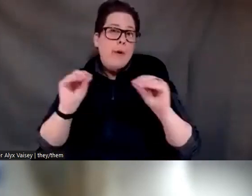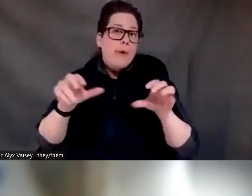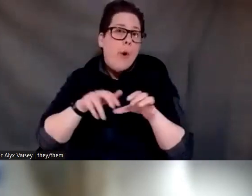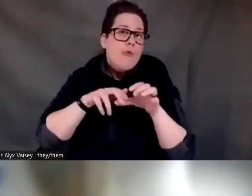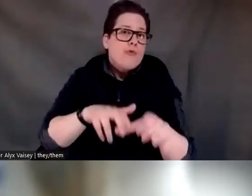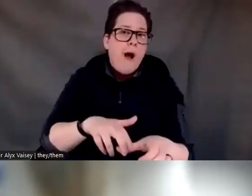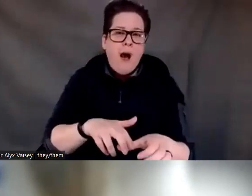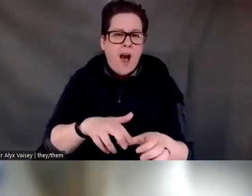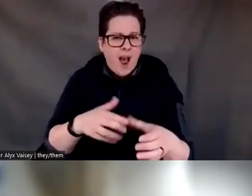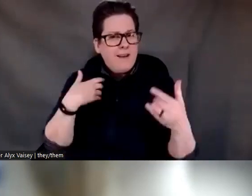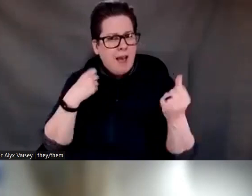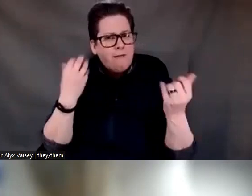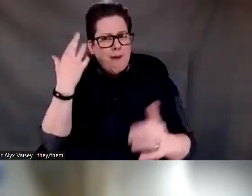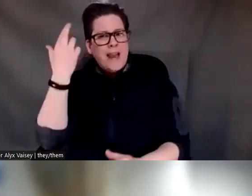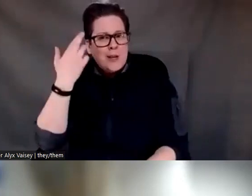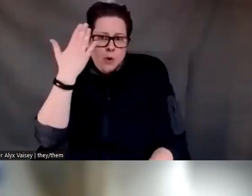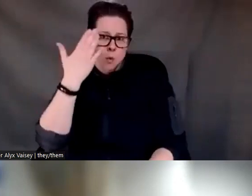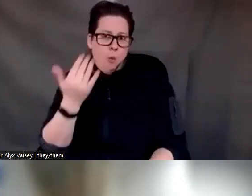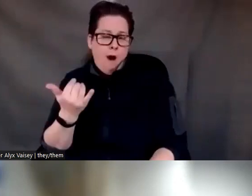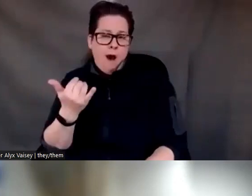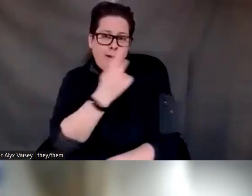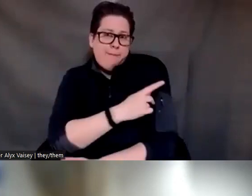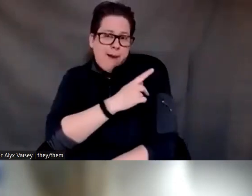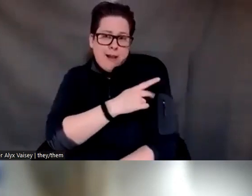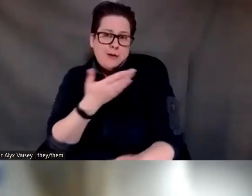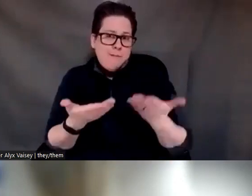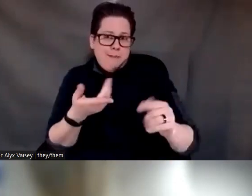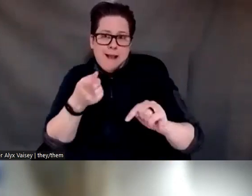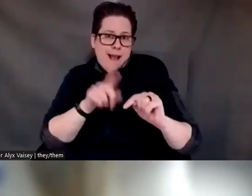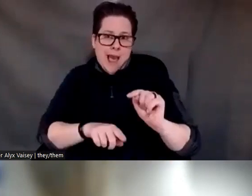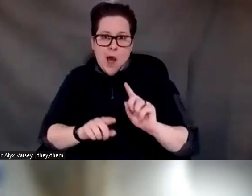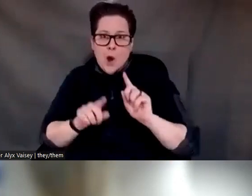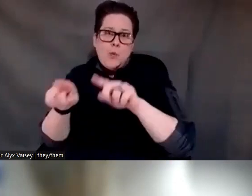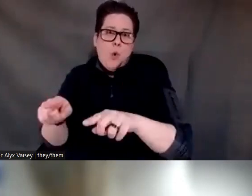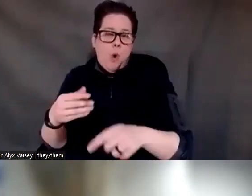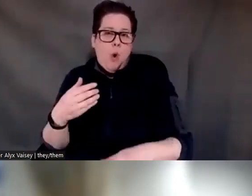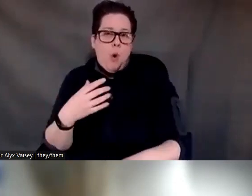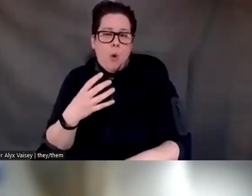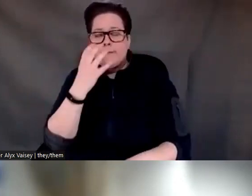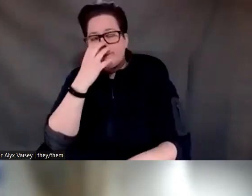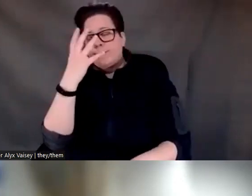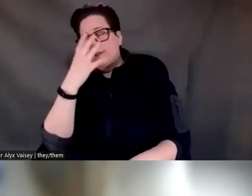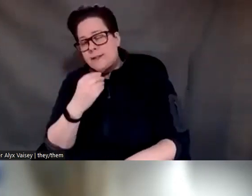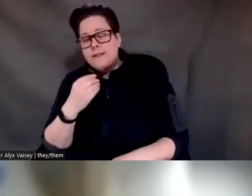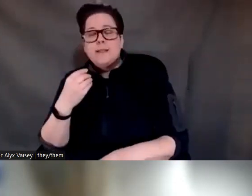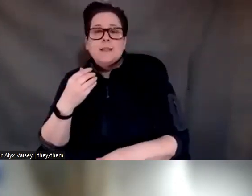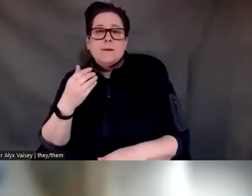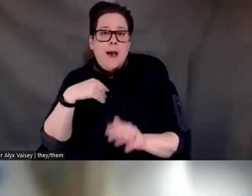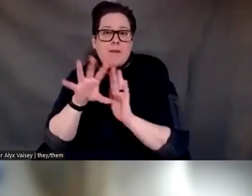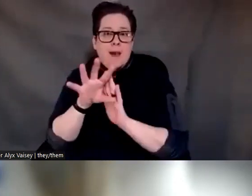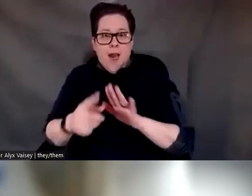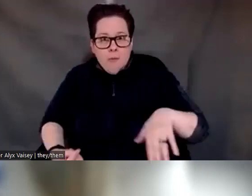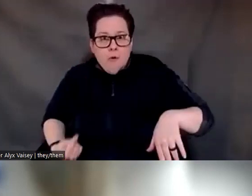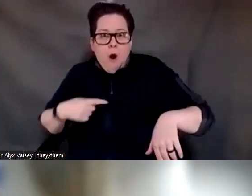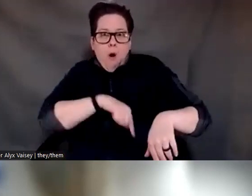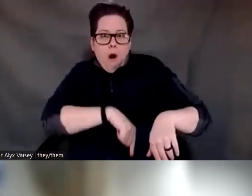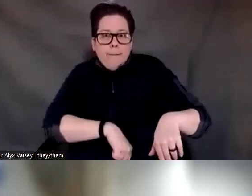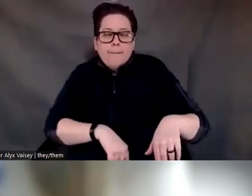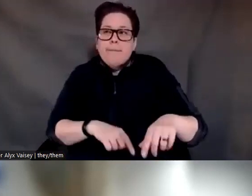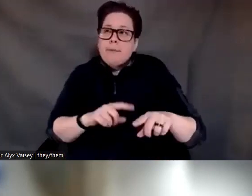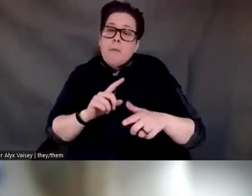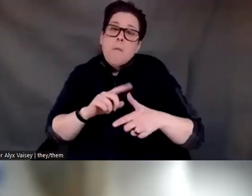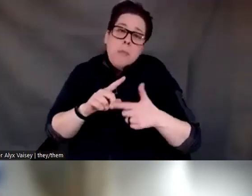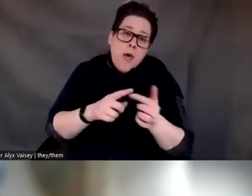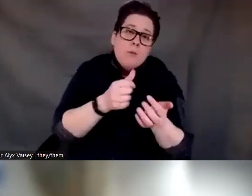there's plenty of reasons why patients may not be able to do a colonoscopy at a given time, then stool testing is certainly a good option.